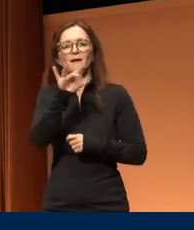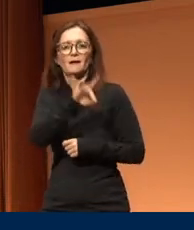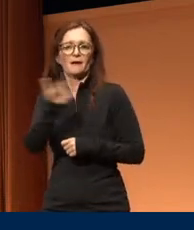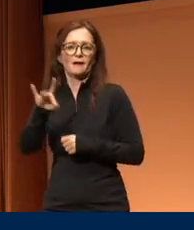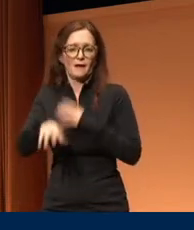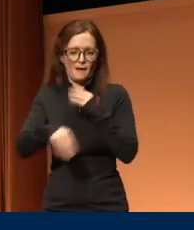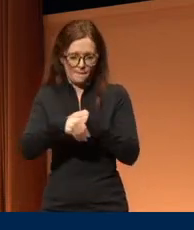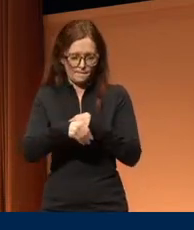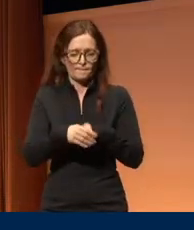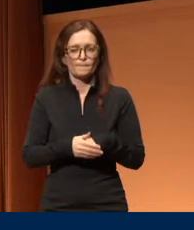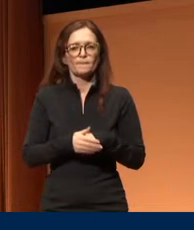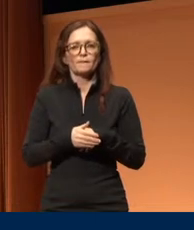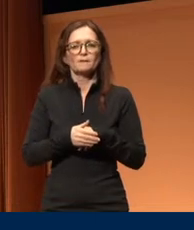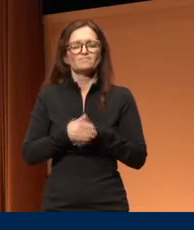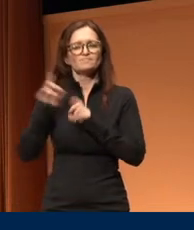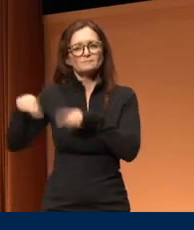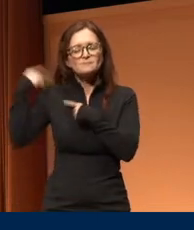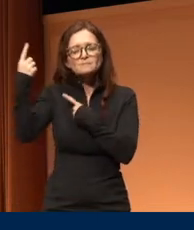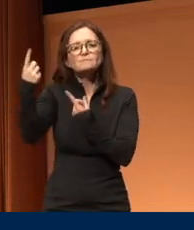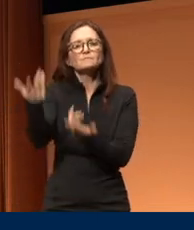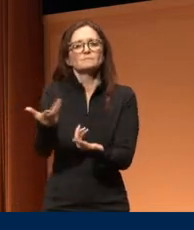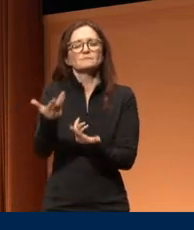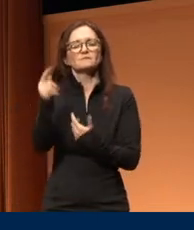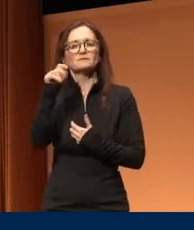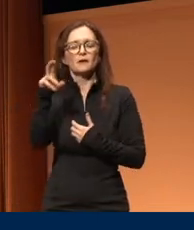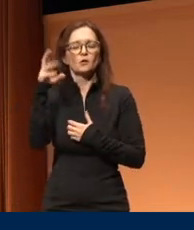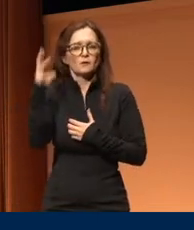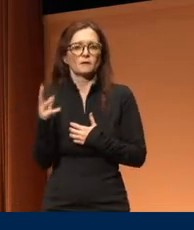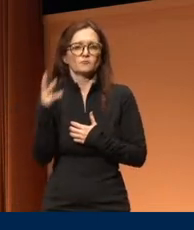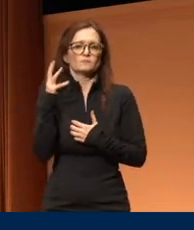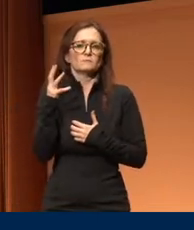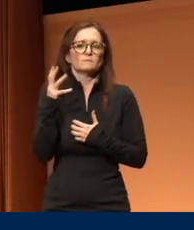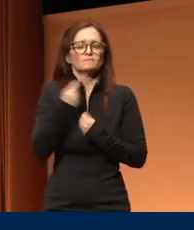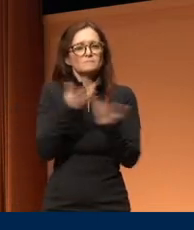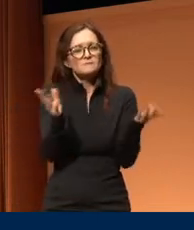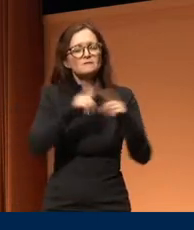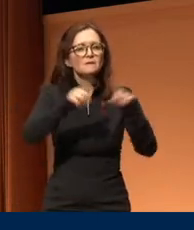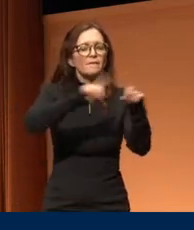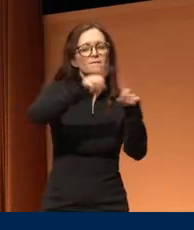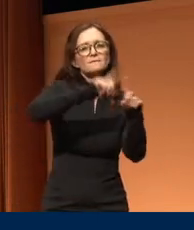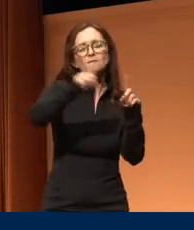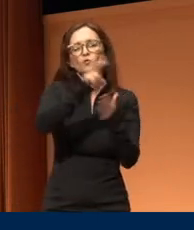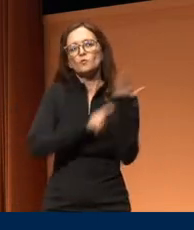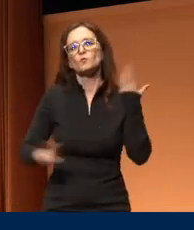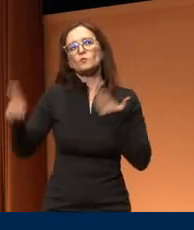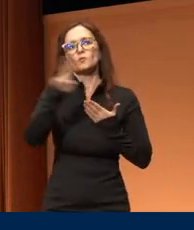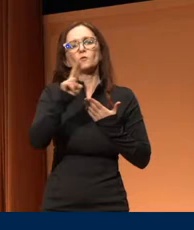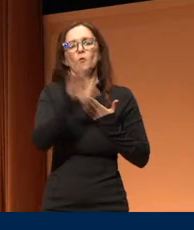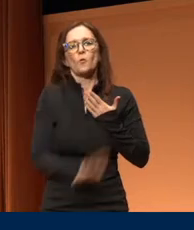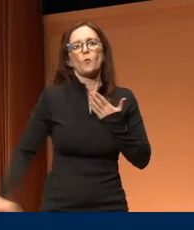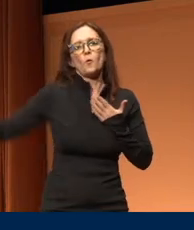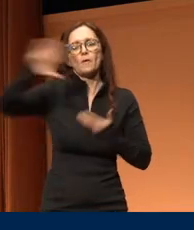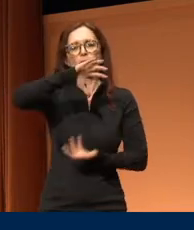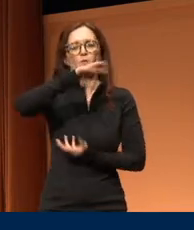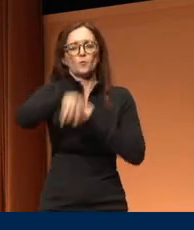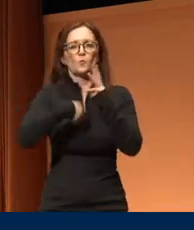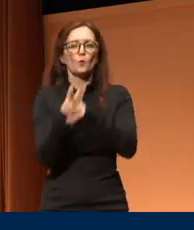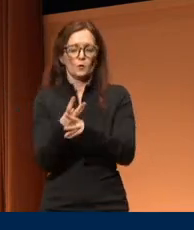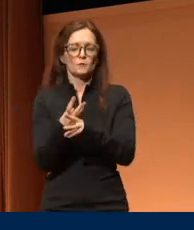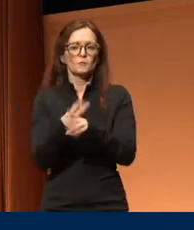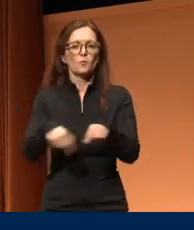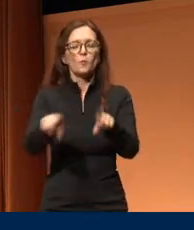1988. Over the years, Tanner lectures have been delivered at other universities worldwide as